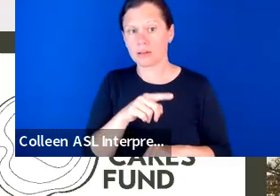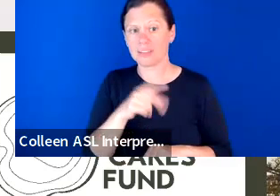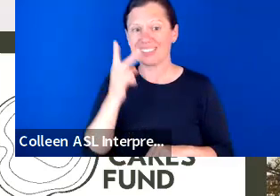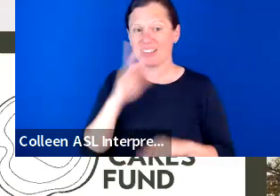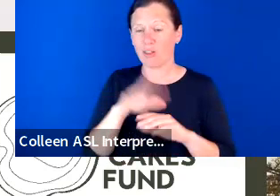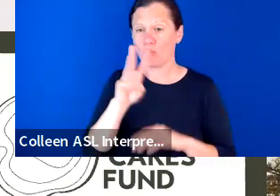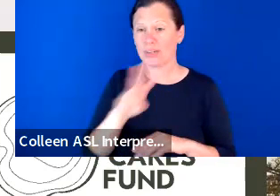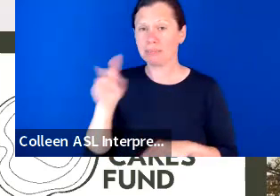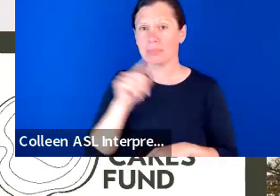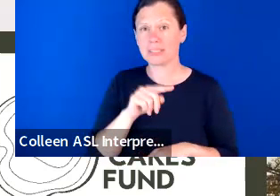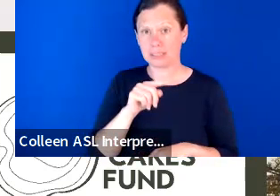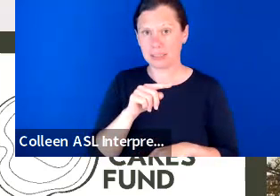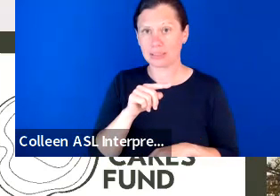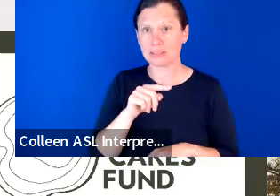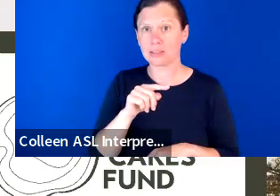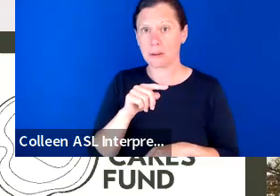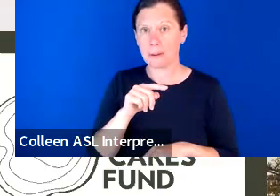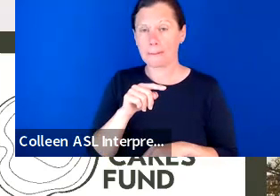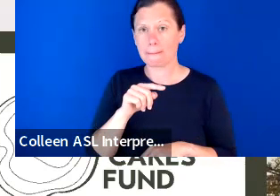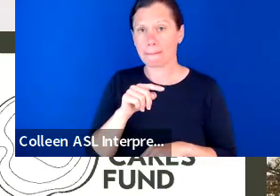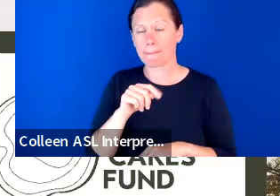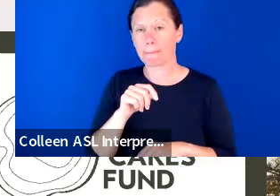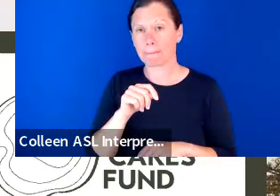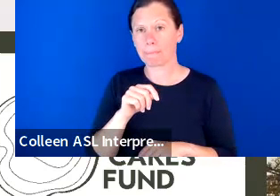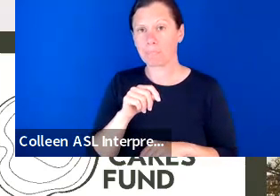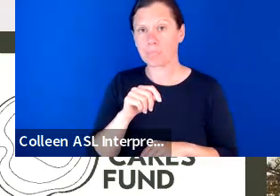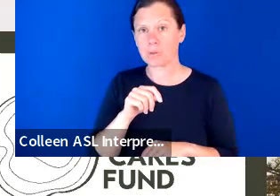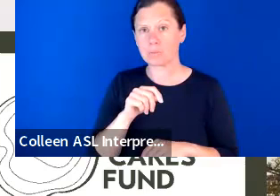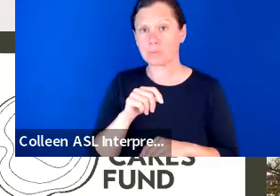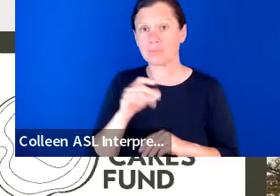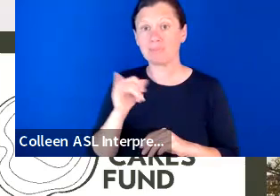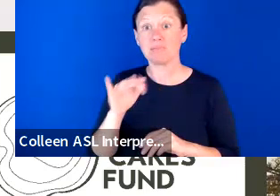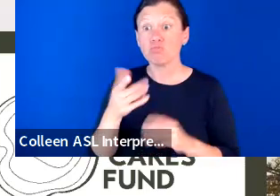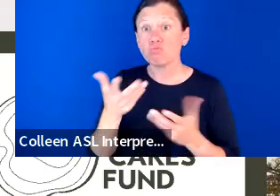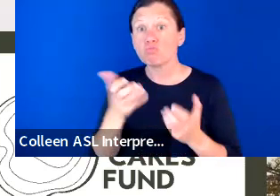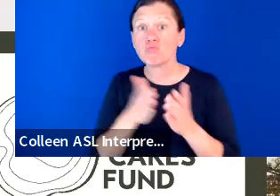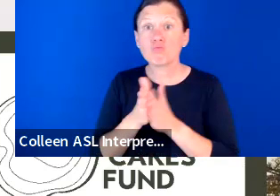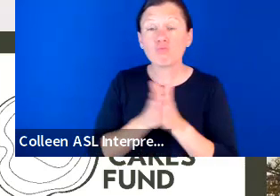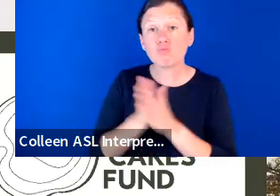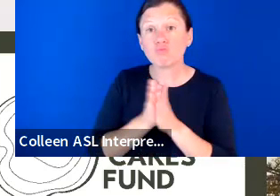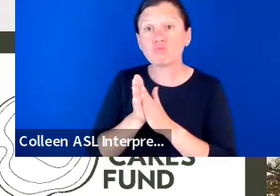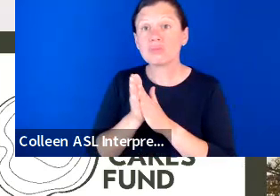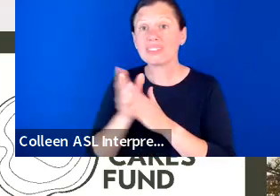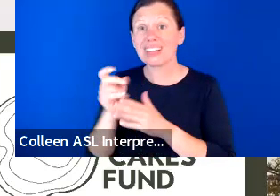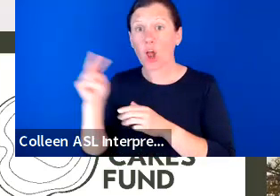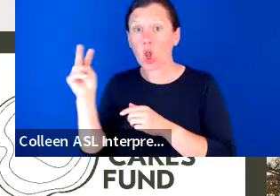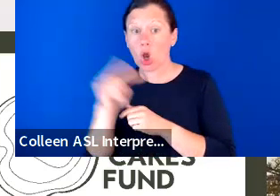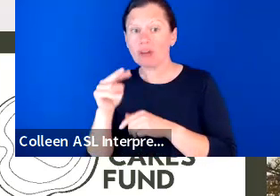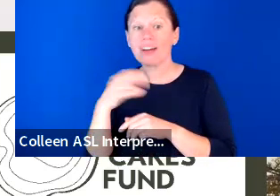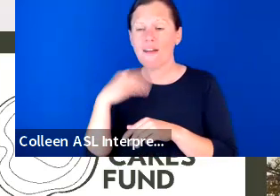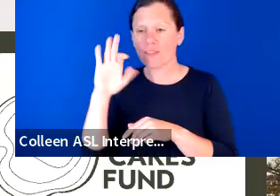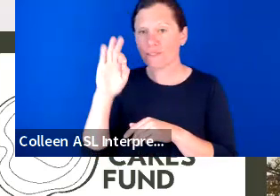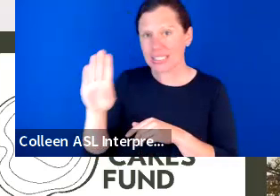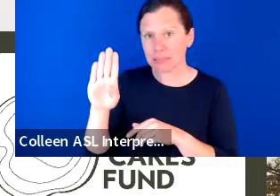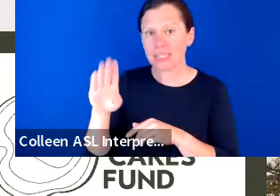wellcaresfund.wa.gov/webinars for those who are interested. To get the latest program updates, we'll also encourage you to follow us on Facebook, Instagram, or LinkedIn,